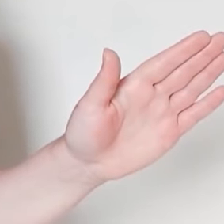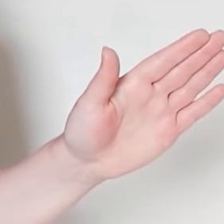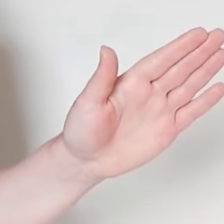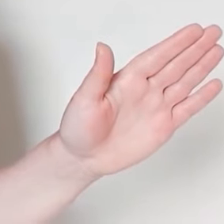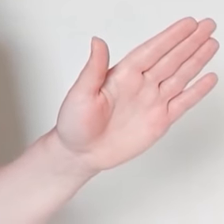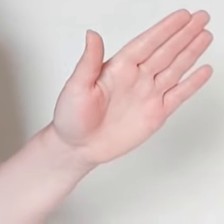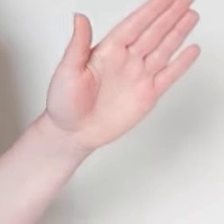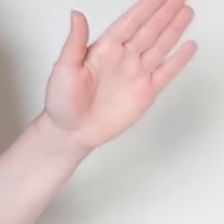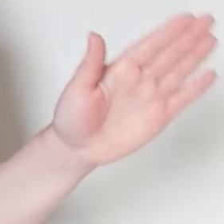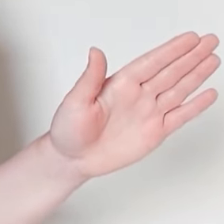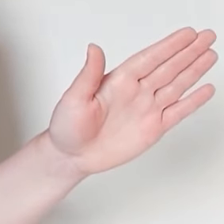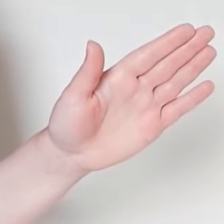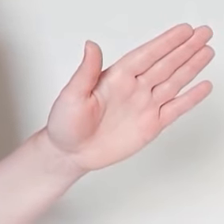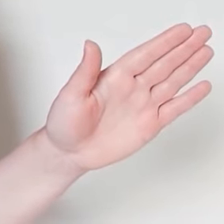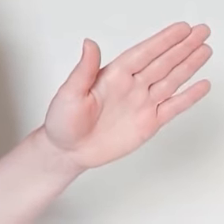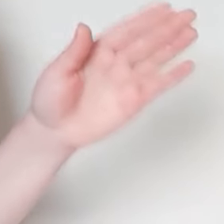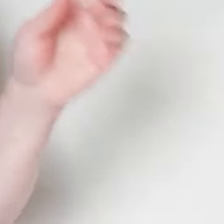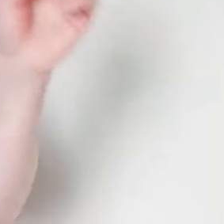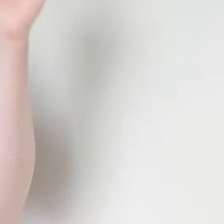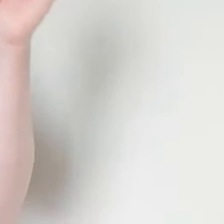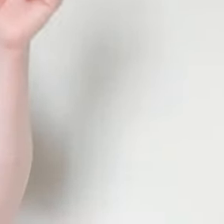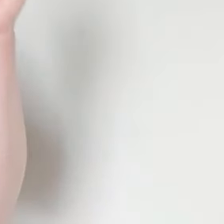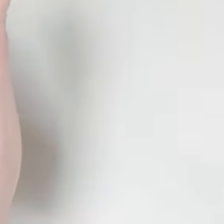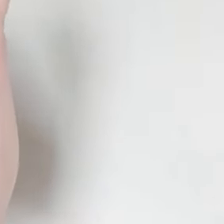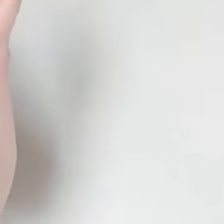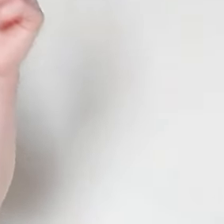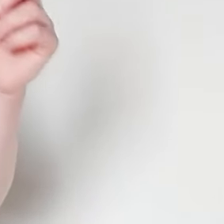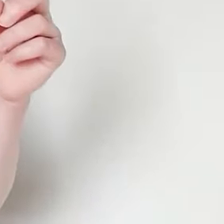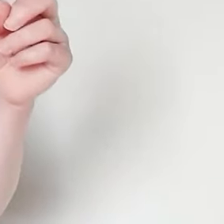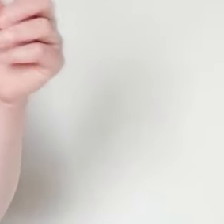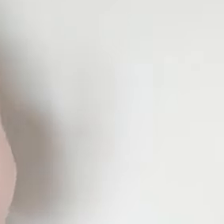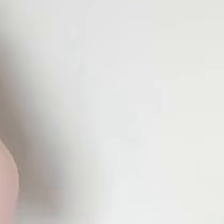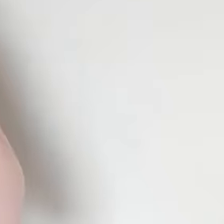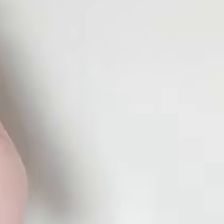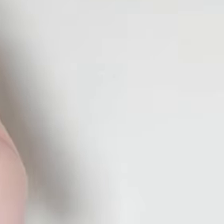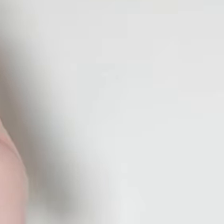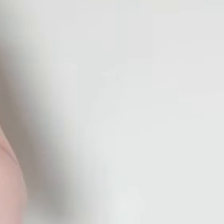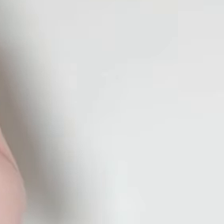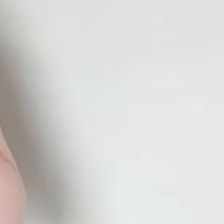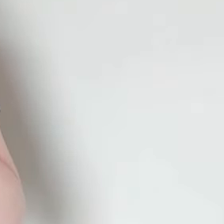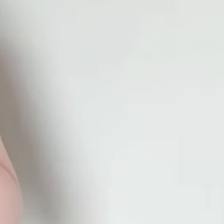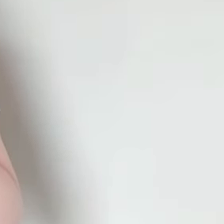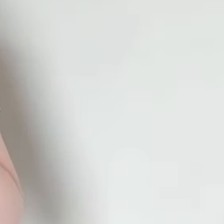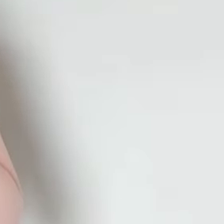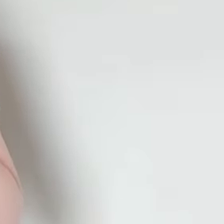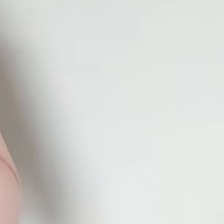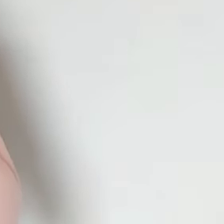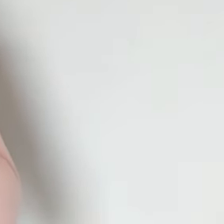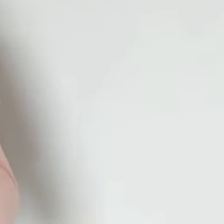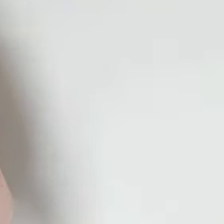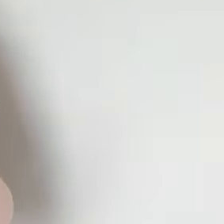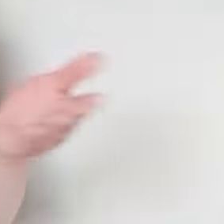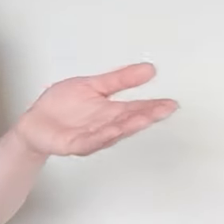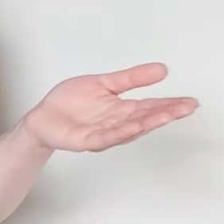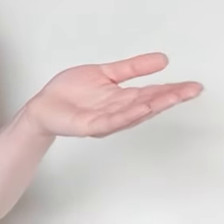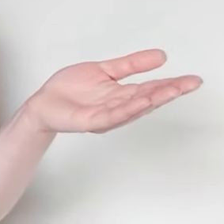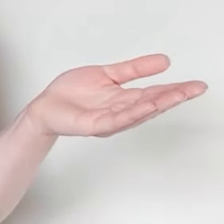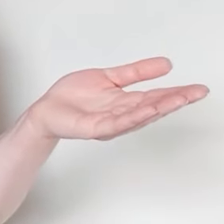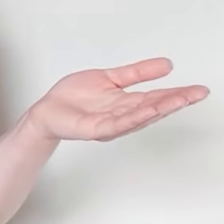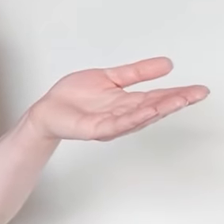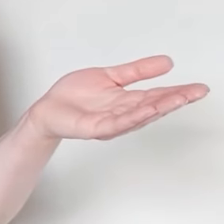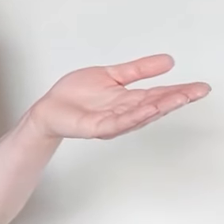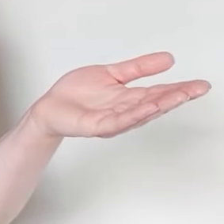righteous. But Jesus knows that I can't be righteous all by